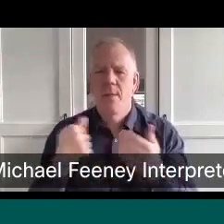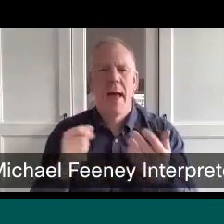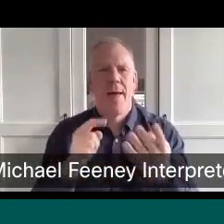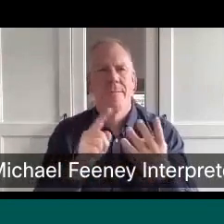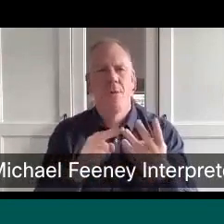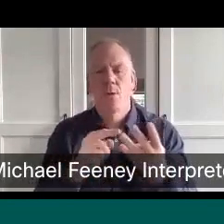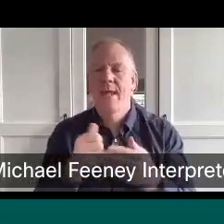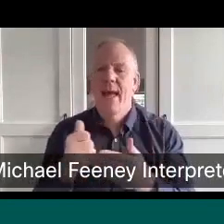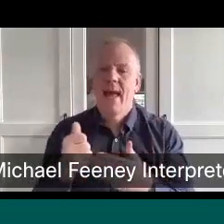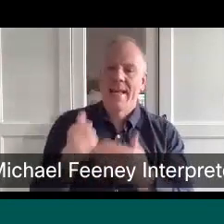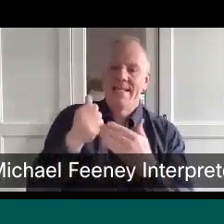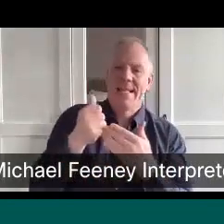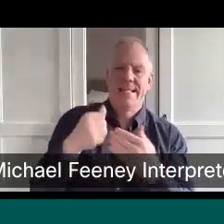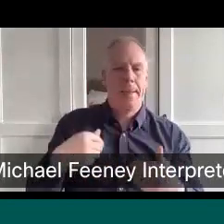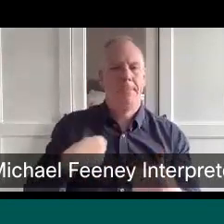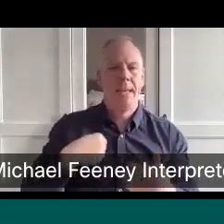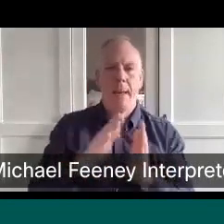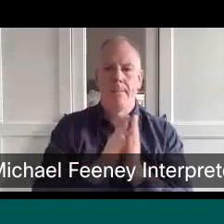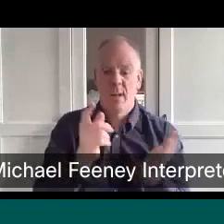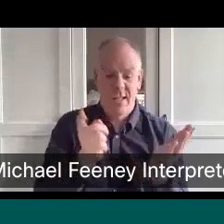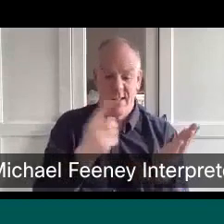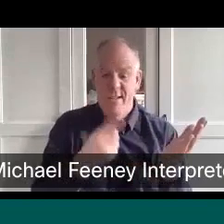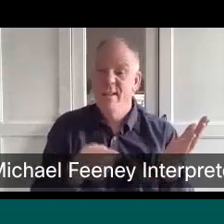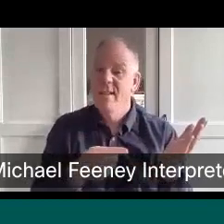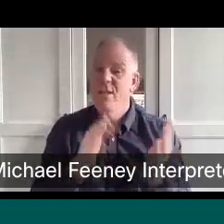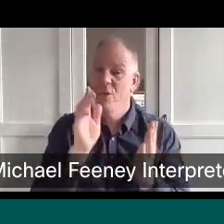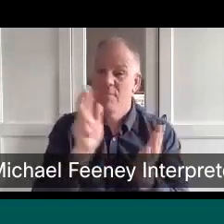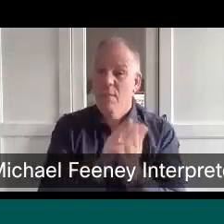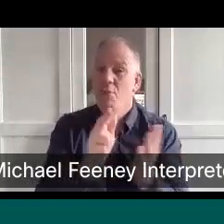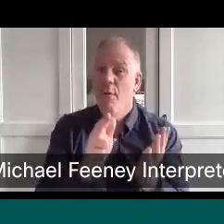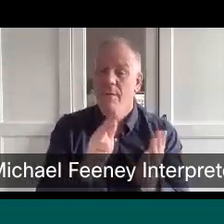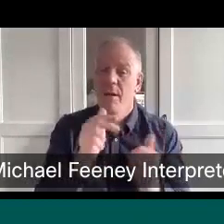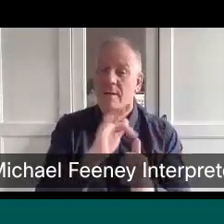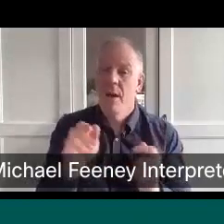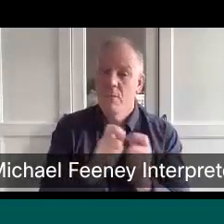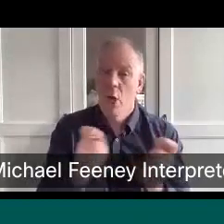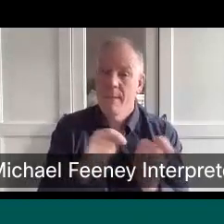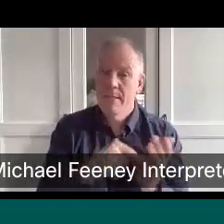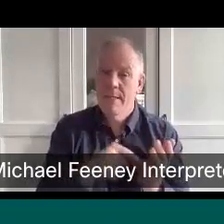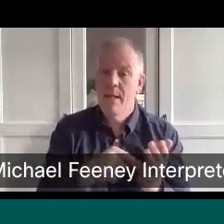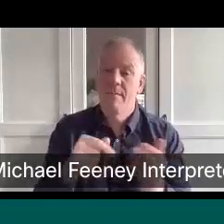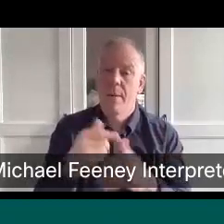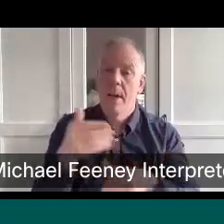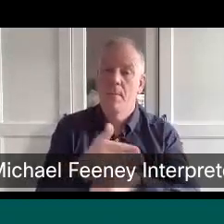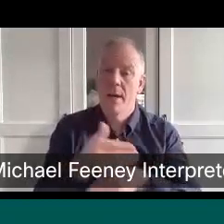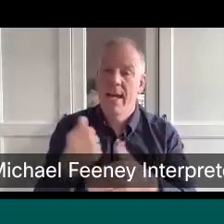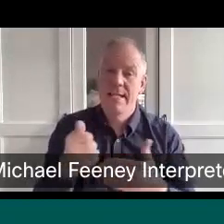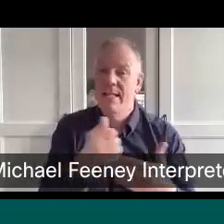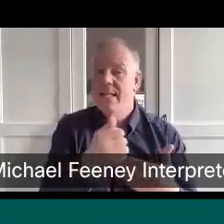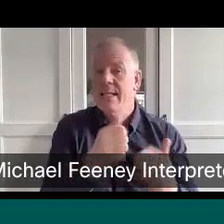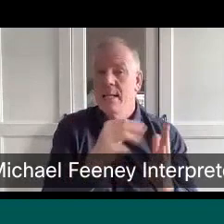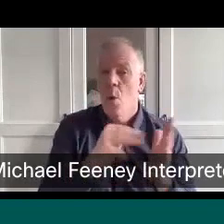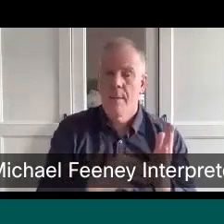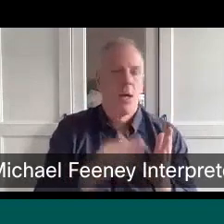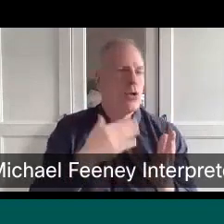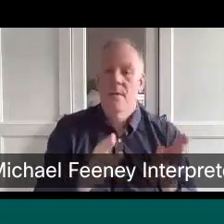that we developed, and this little Assist Me document we developed, and it's been approved through our employee assistance program as well. It really is a